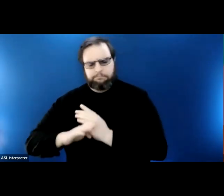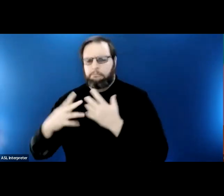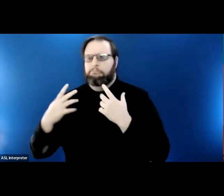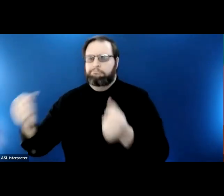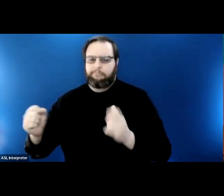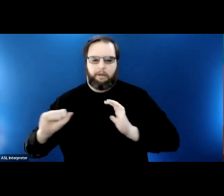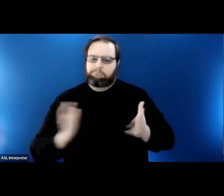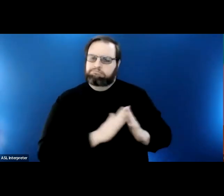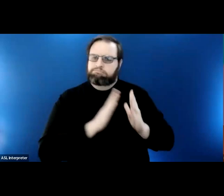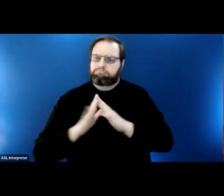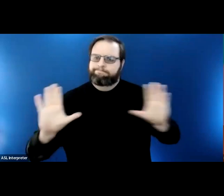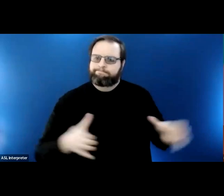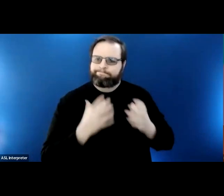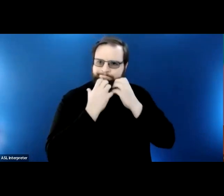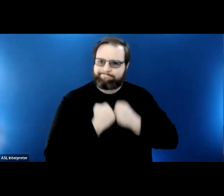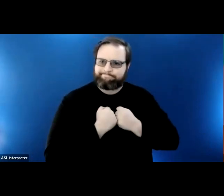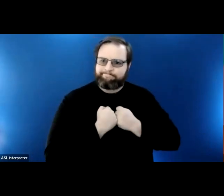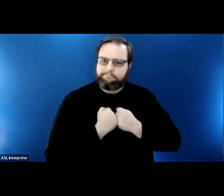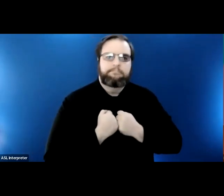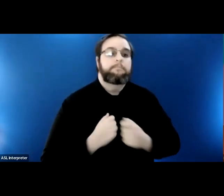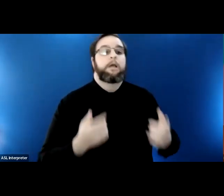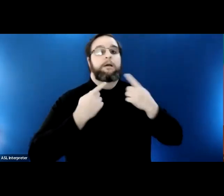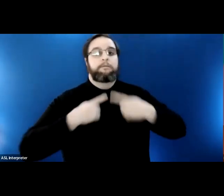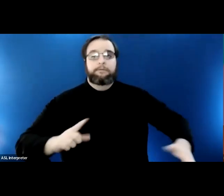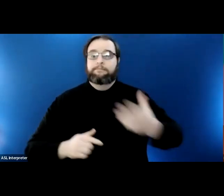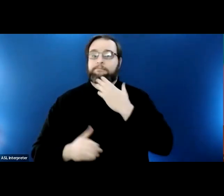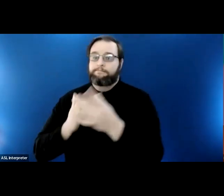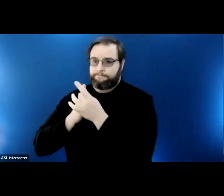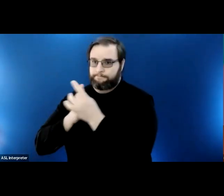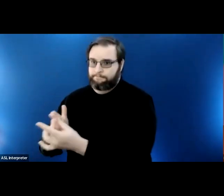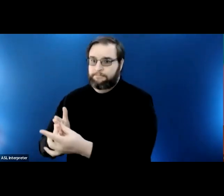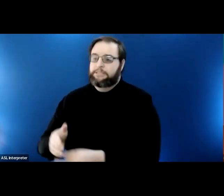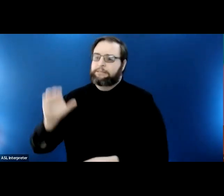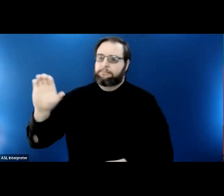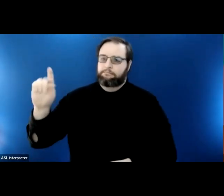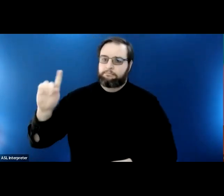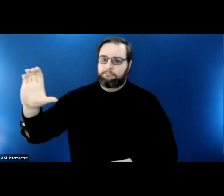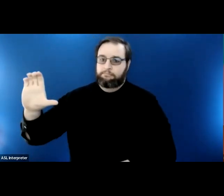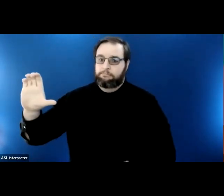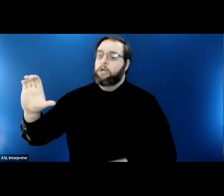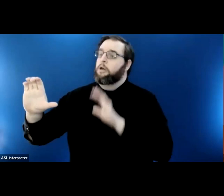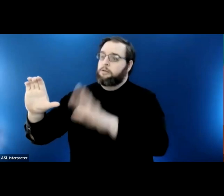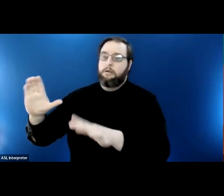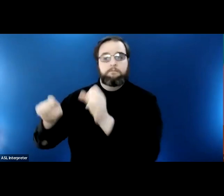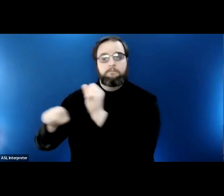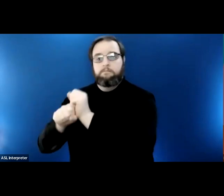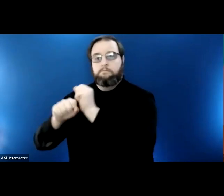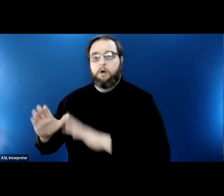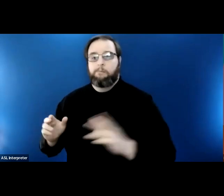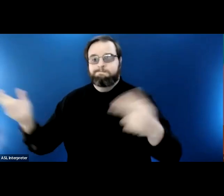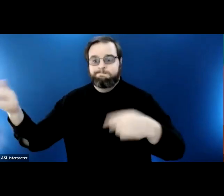our community. And finally, I want to thank the leadership of CDC and all the employees who join us on this platform